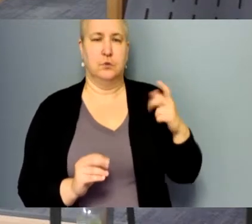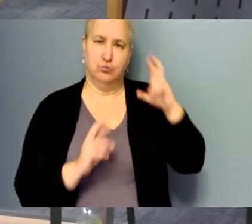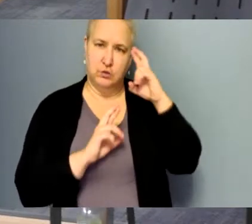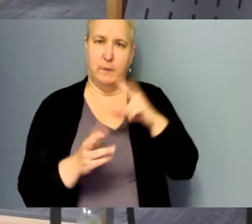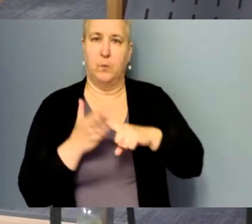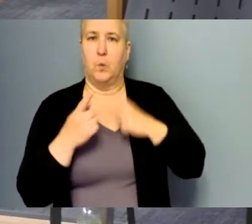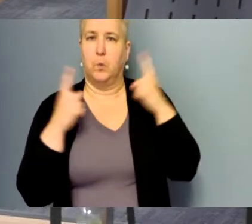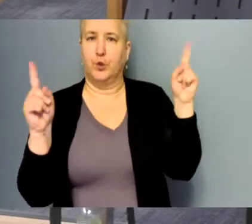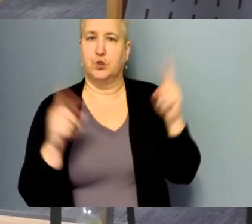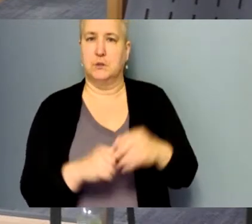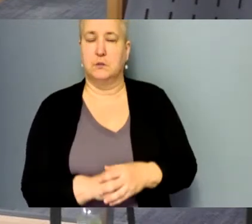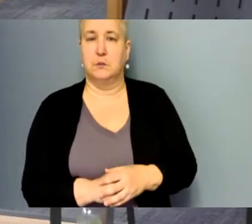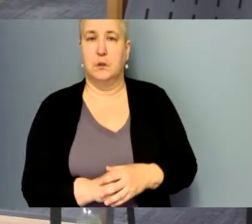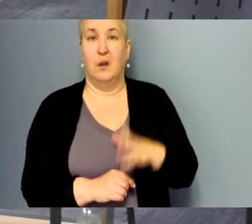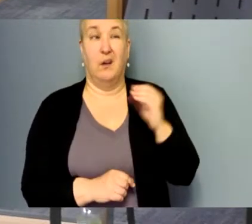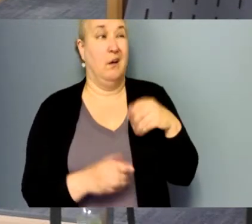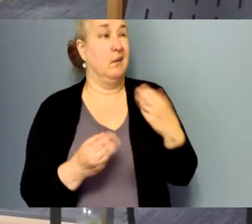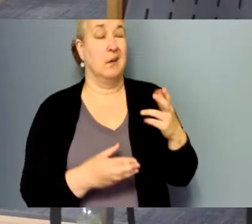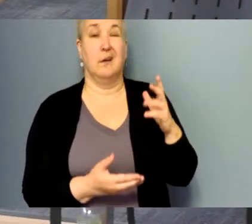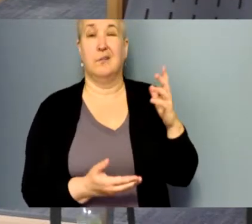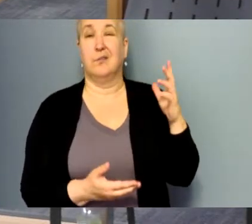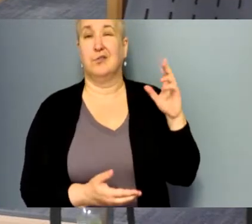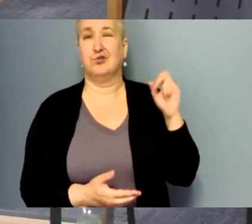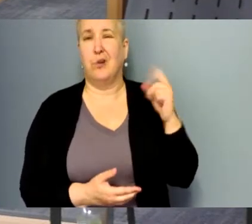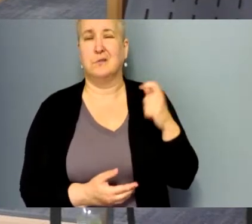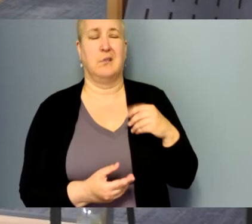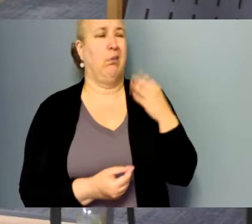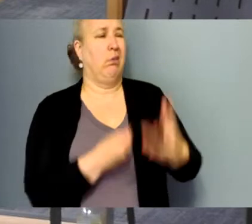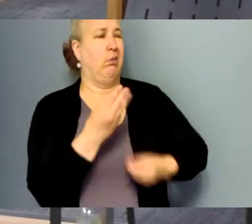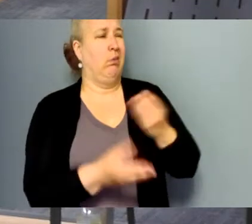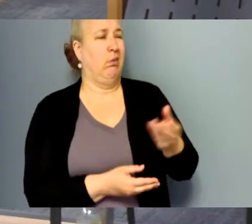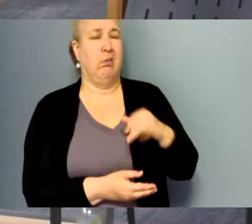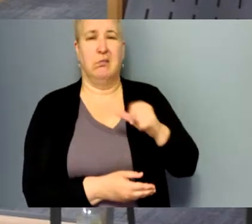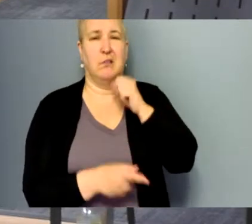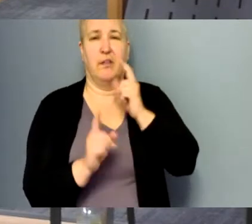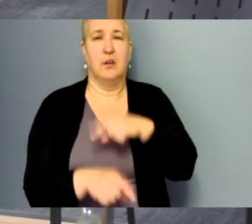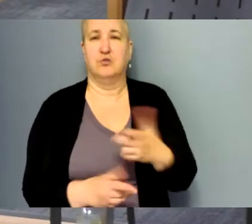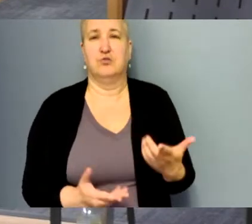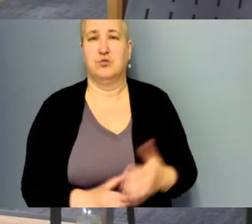works. And just giving drugs is not the answer.